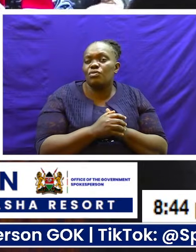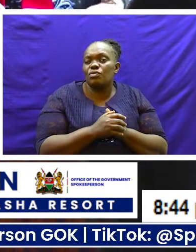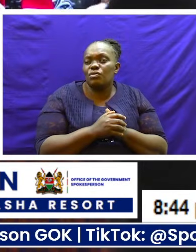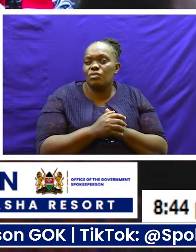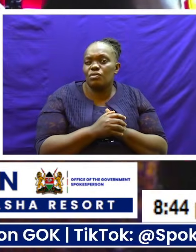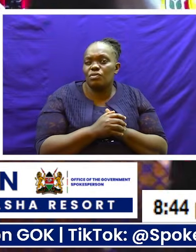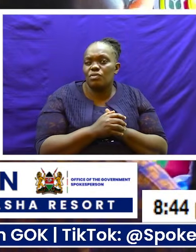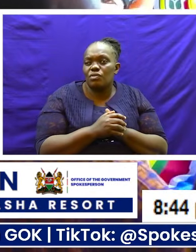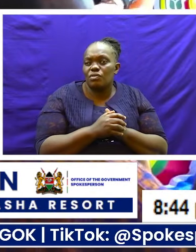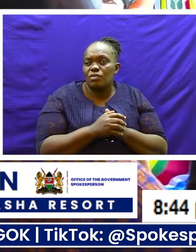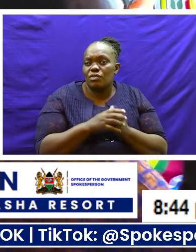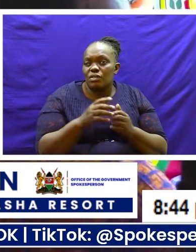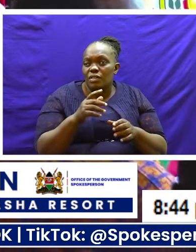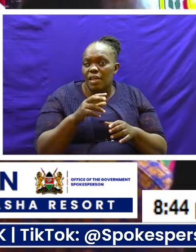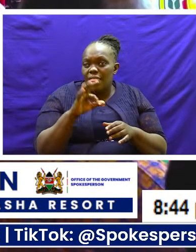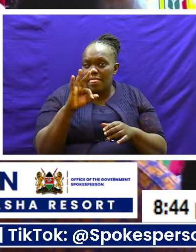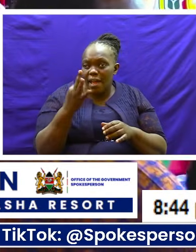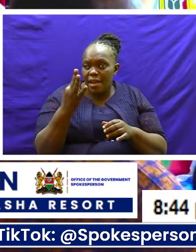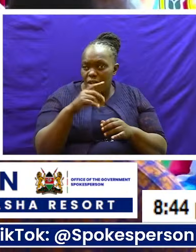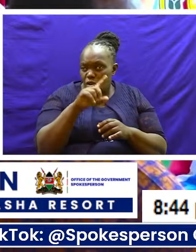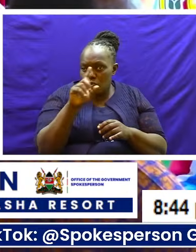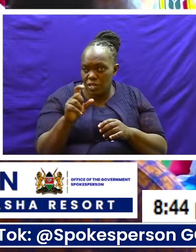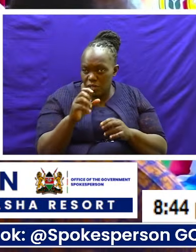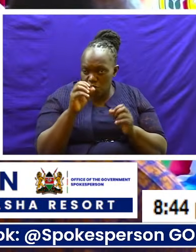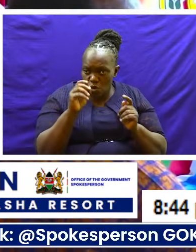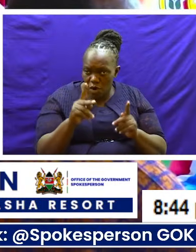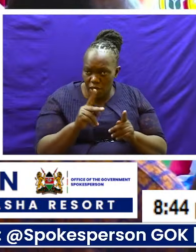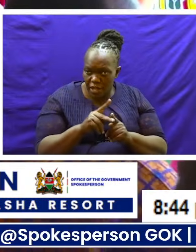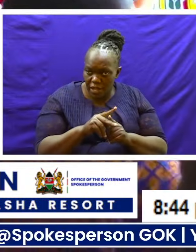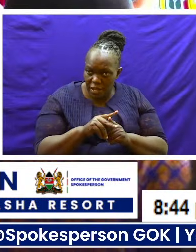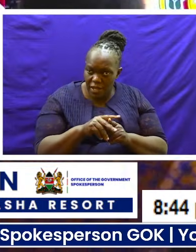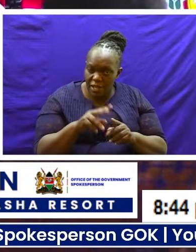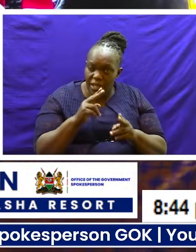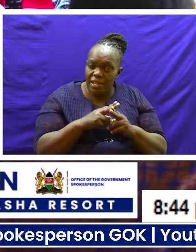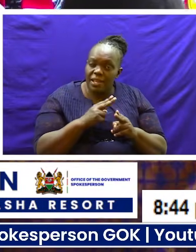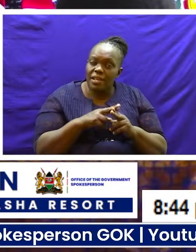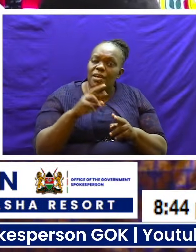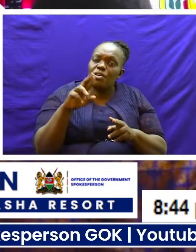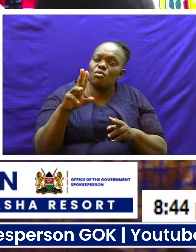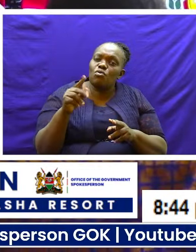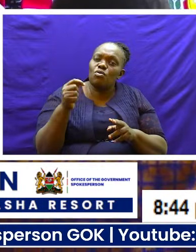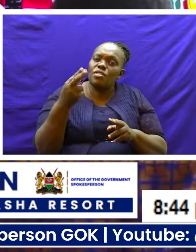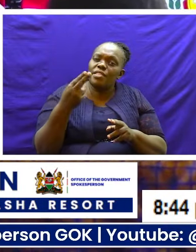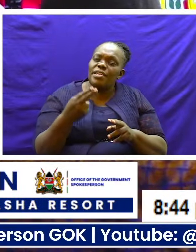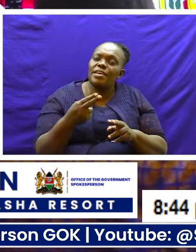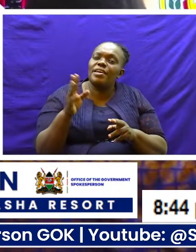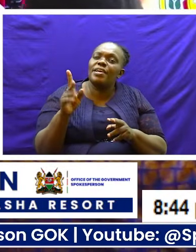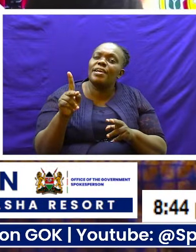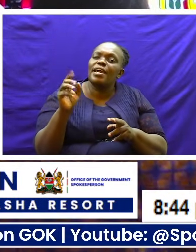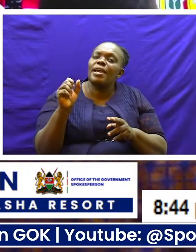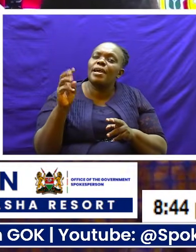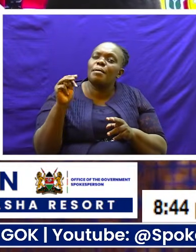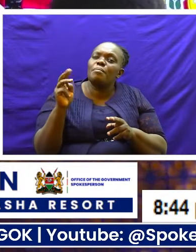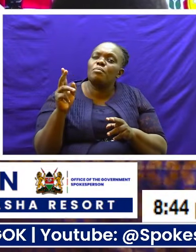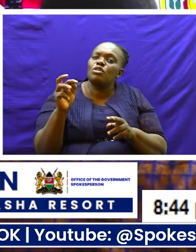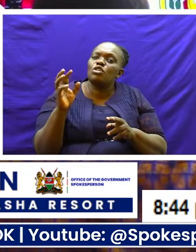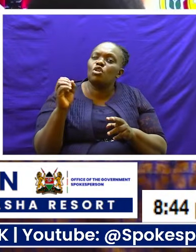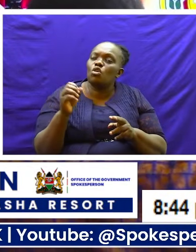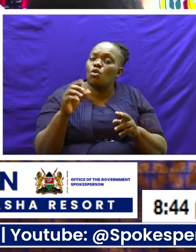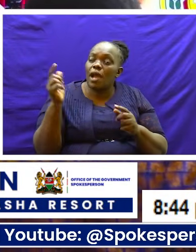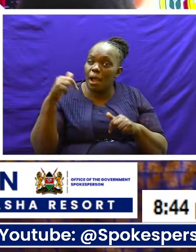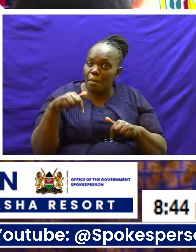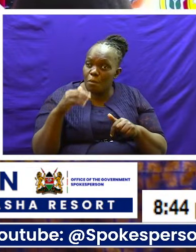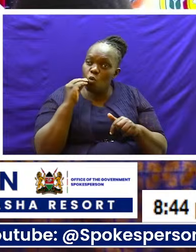is not on our side. We have less than 10 minutes to finish. My name is Ruth Kemto Ziko. I'm coming